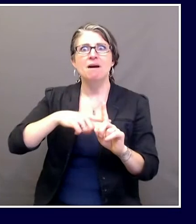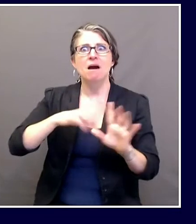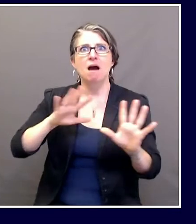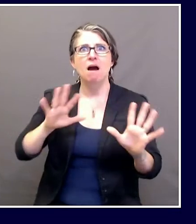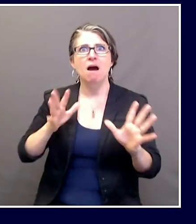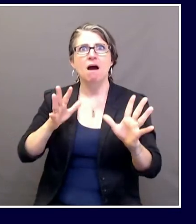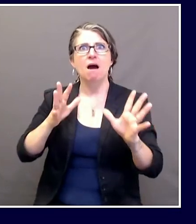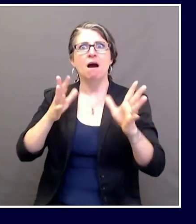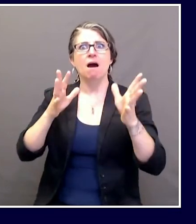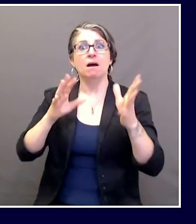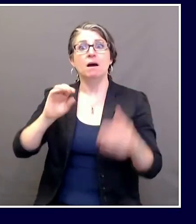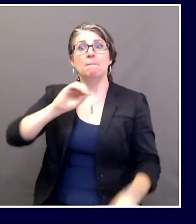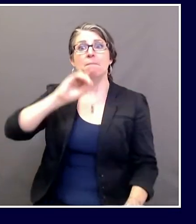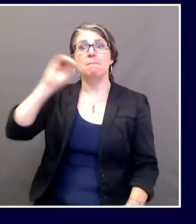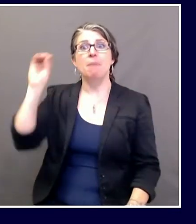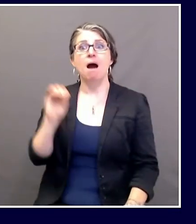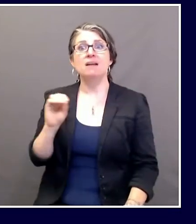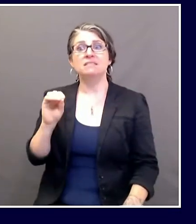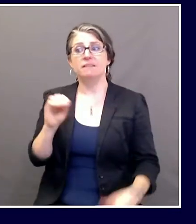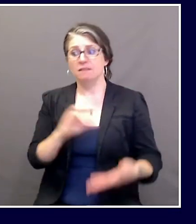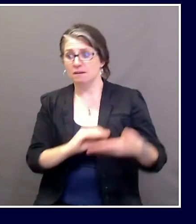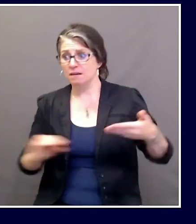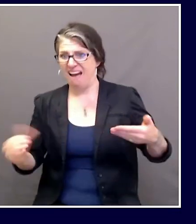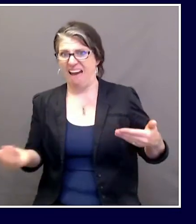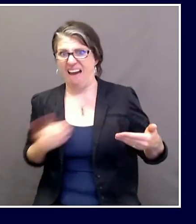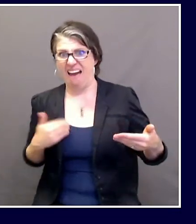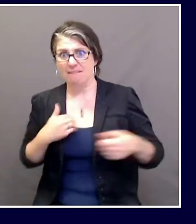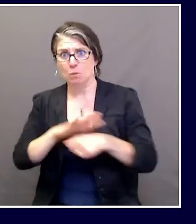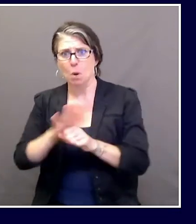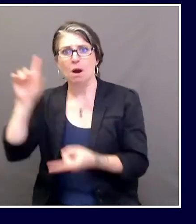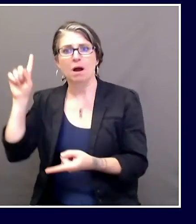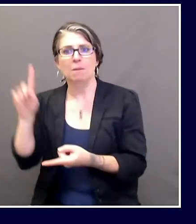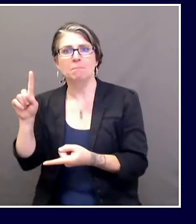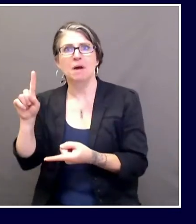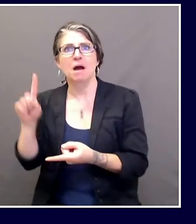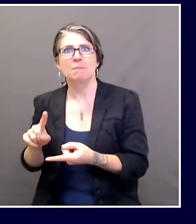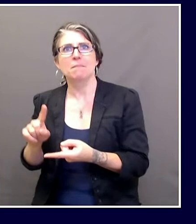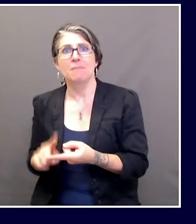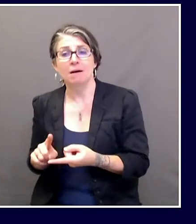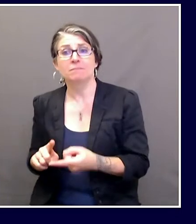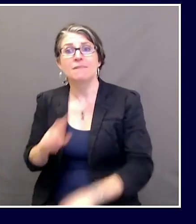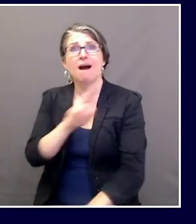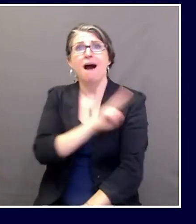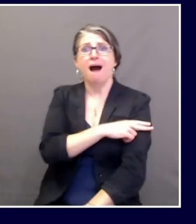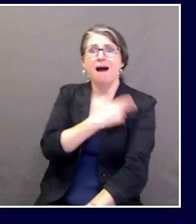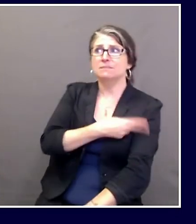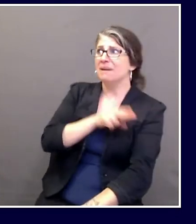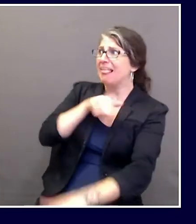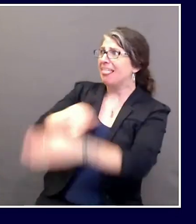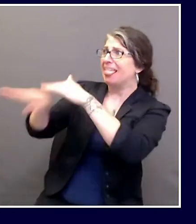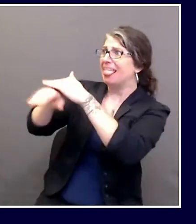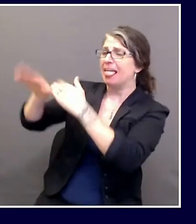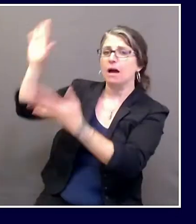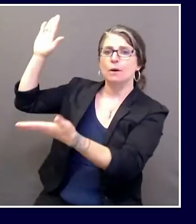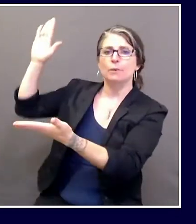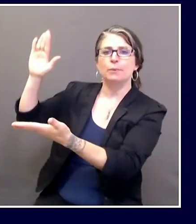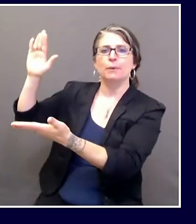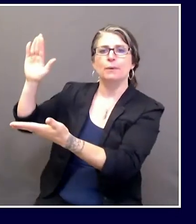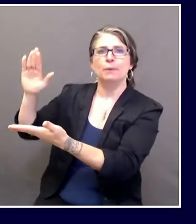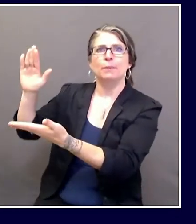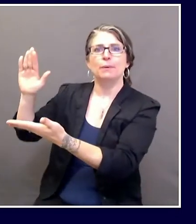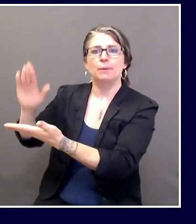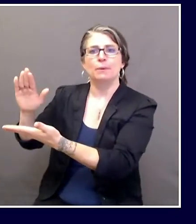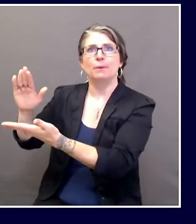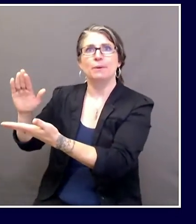high, hospitalizations as well are declining. As well, on top of all of those things and related to them, we are